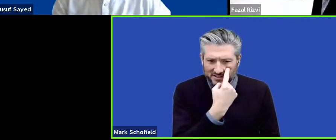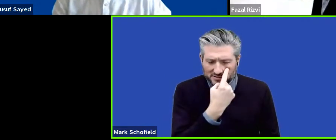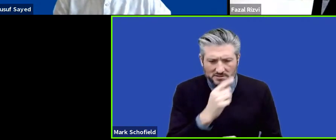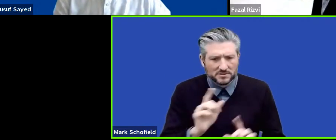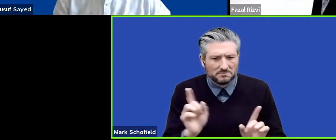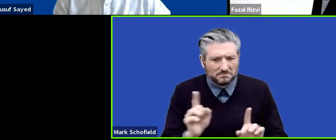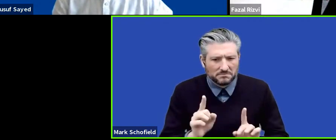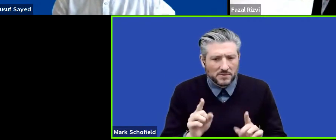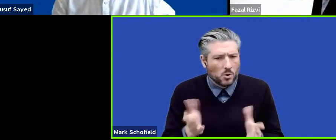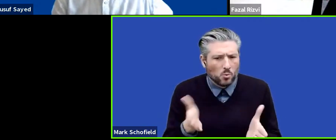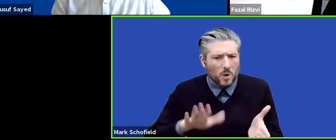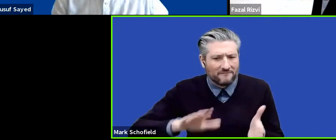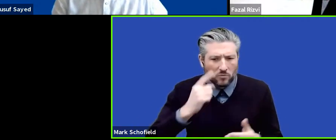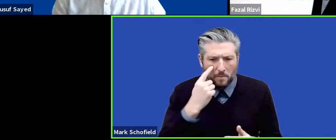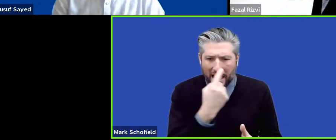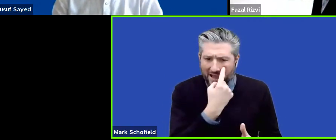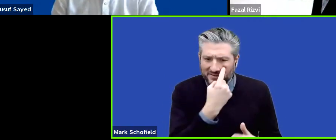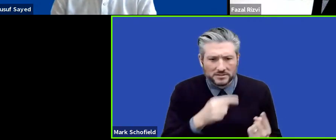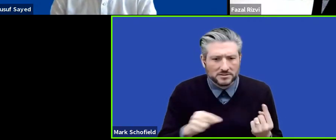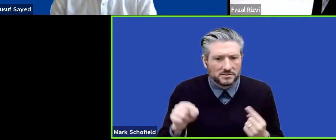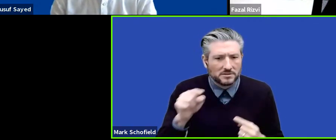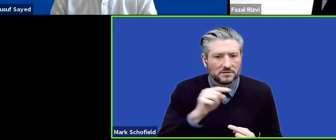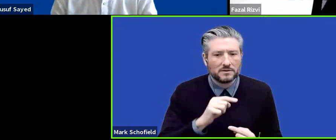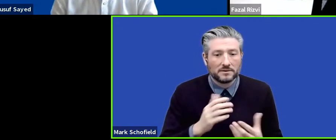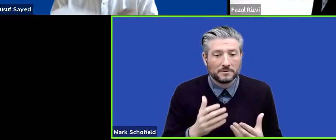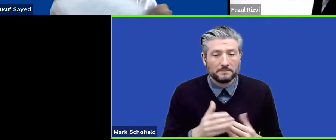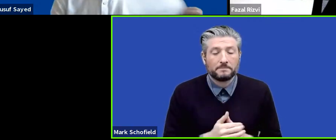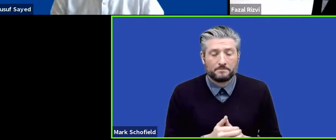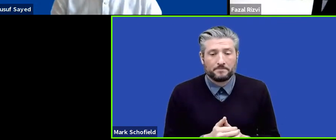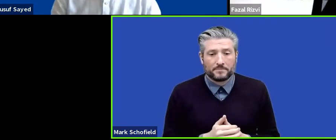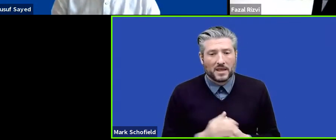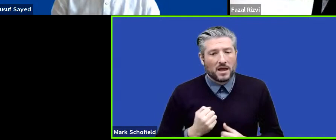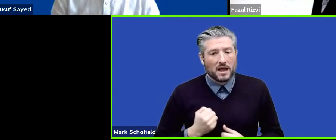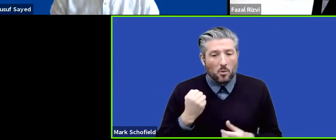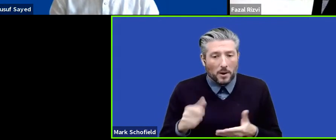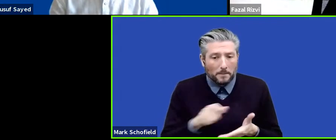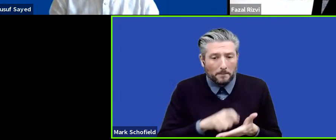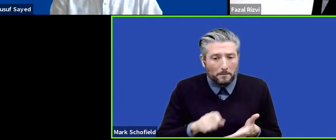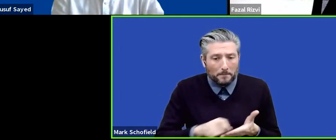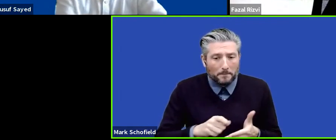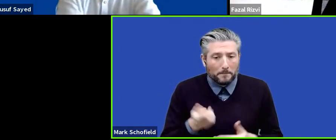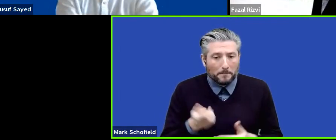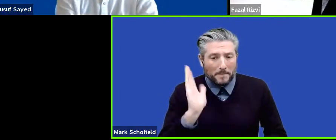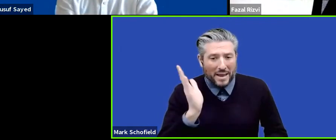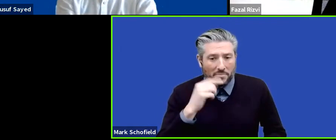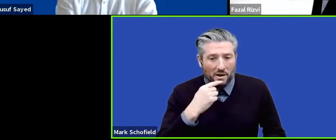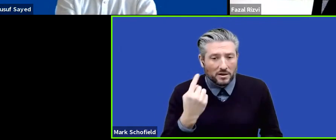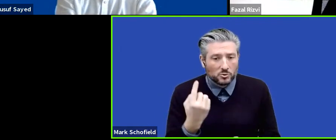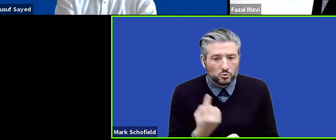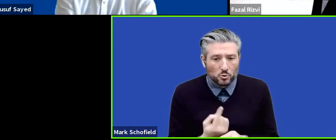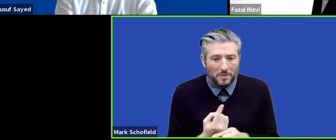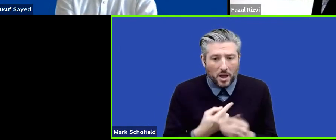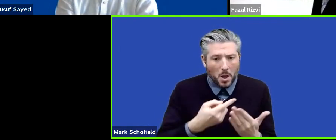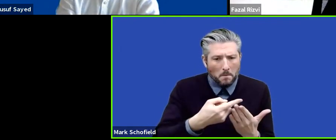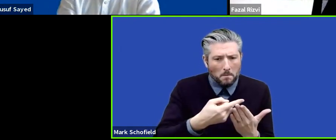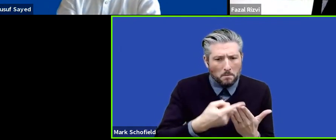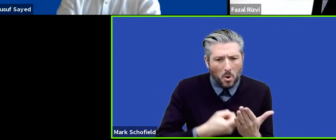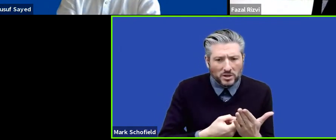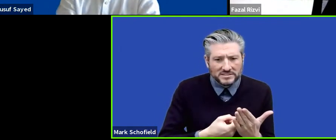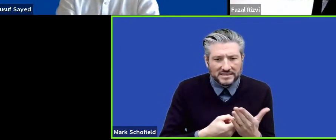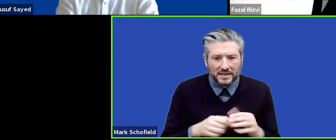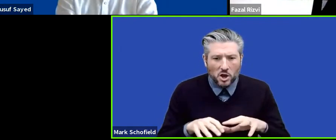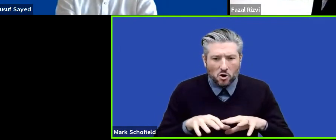speak about in our paper, the idea of policy reach and overreach. And in particular, by